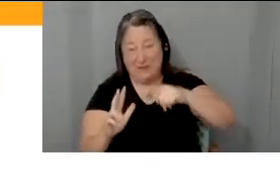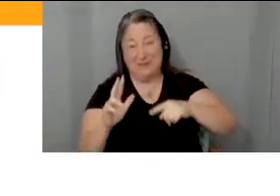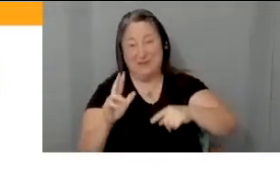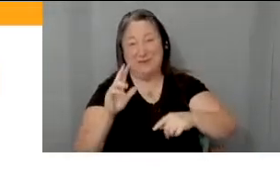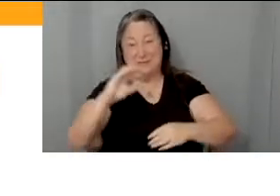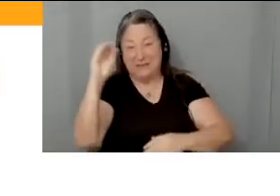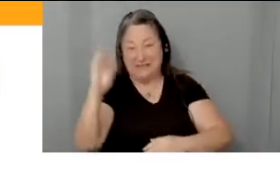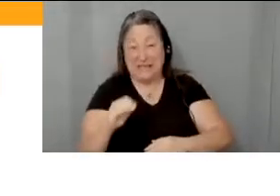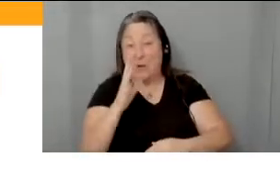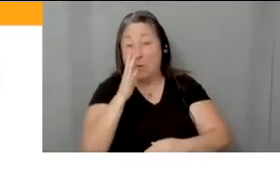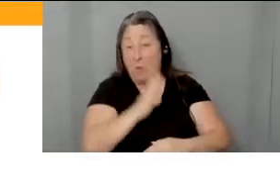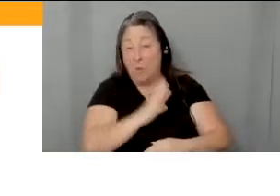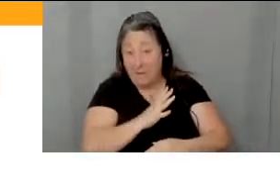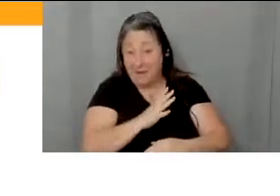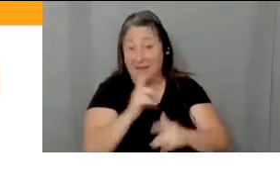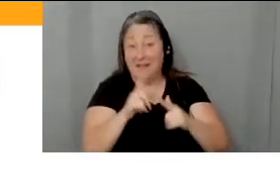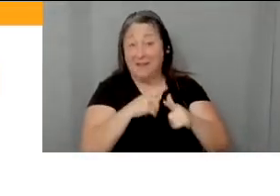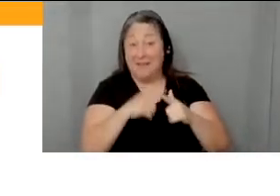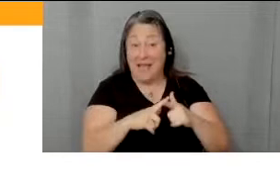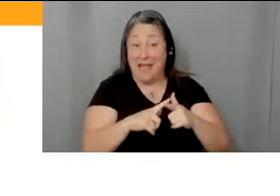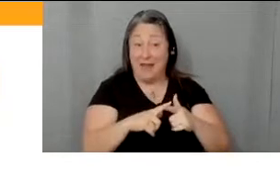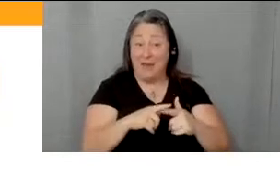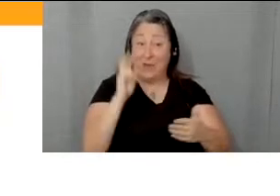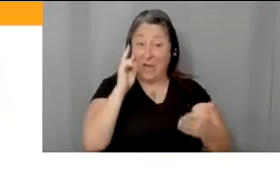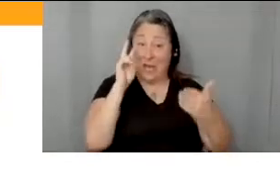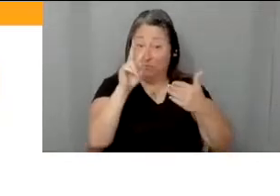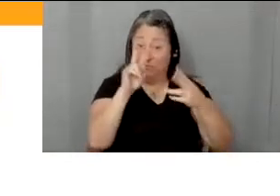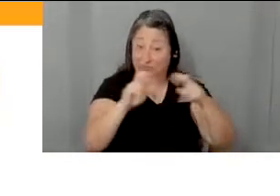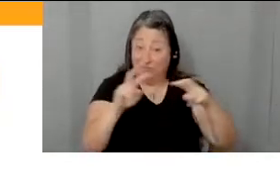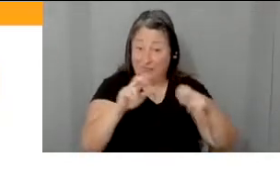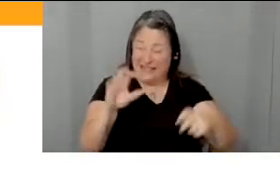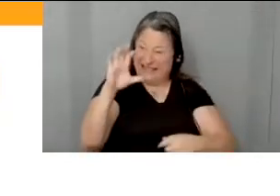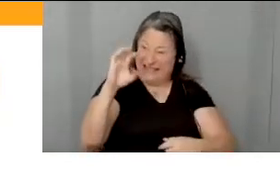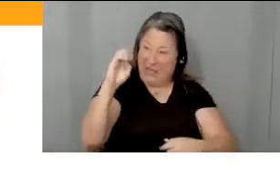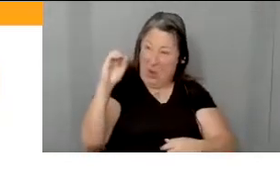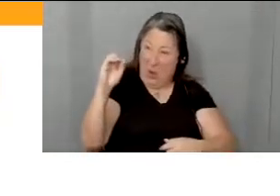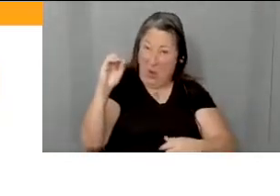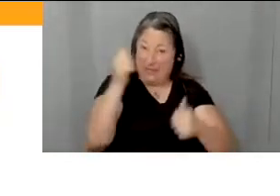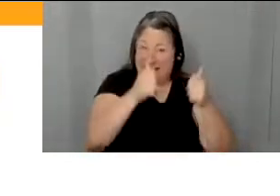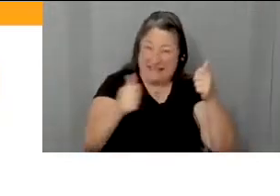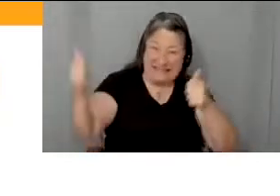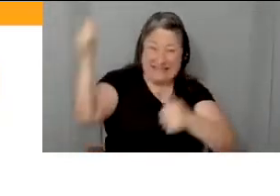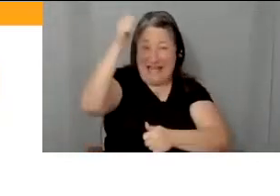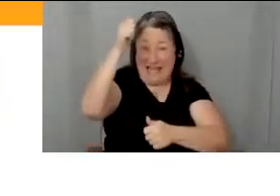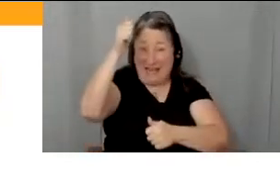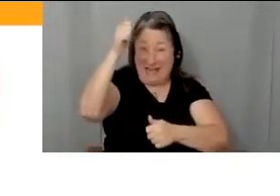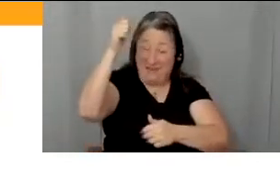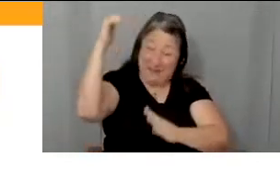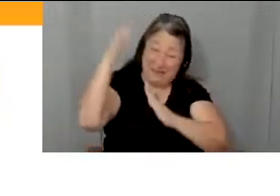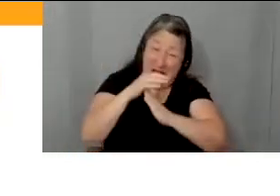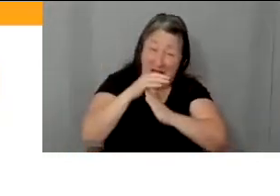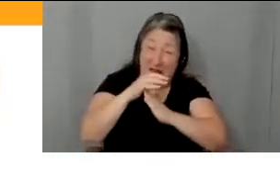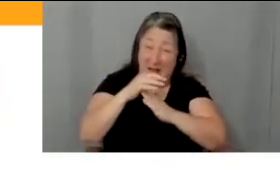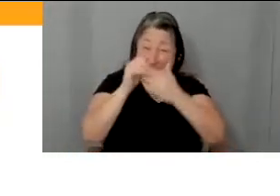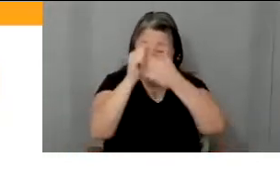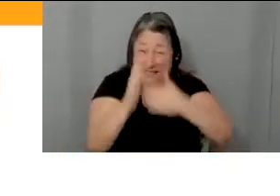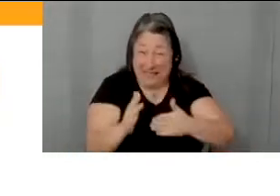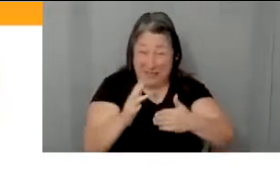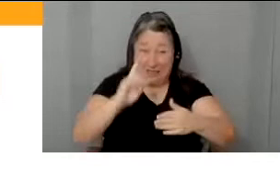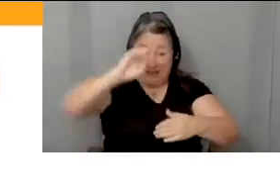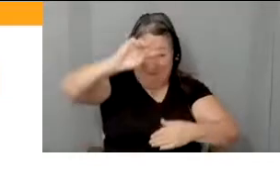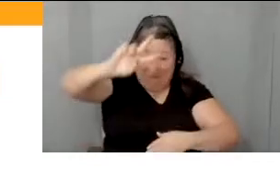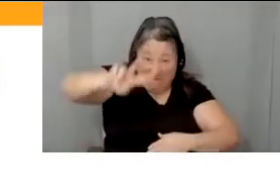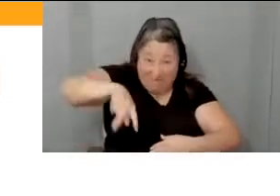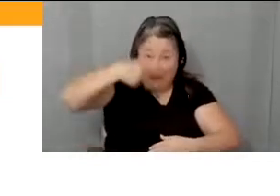the CEO or executive director role, the top professional leader, it is almost flipped in